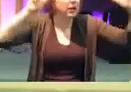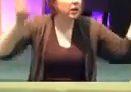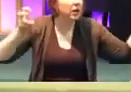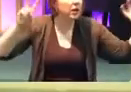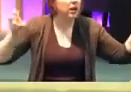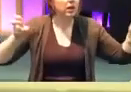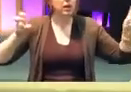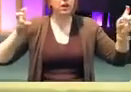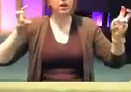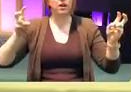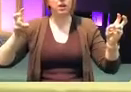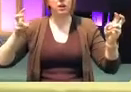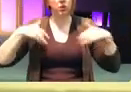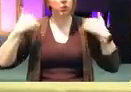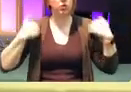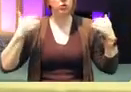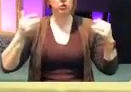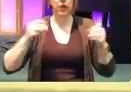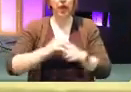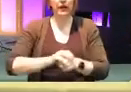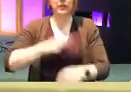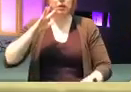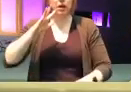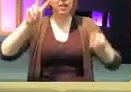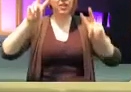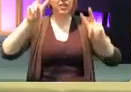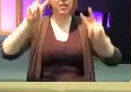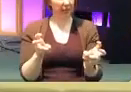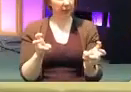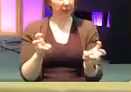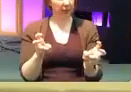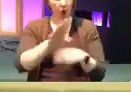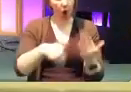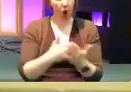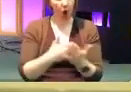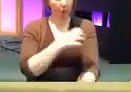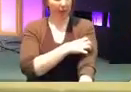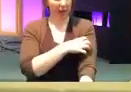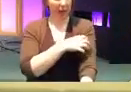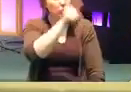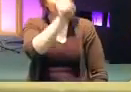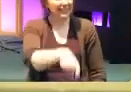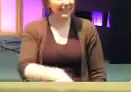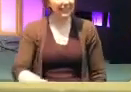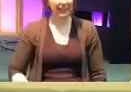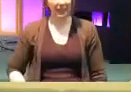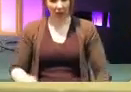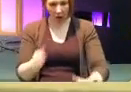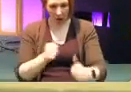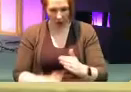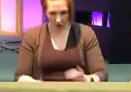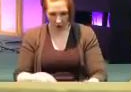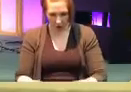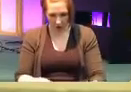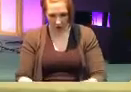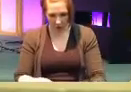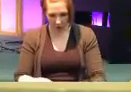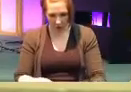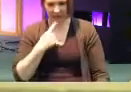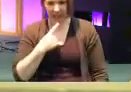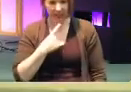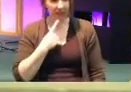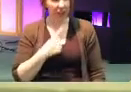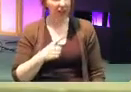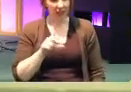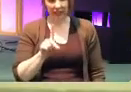Youth Explosion. The theme is All the Power You Need. Under the description of the speaker said,